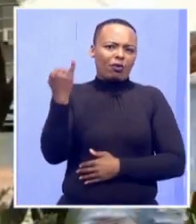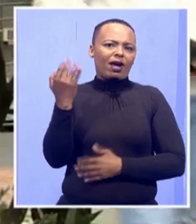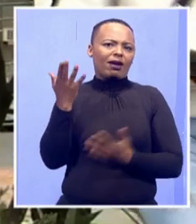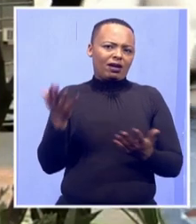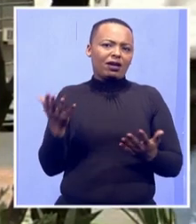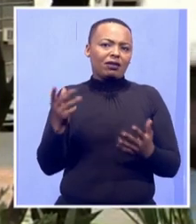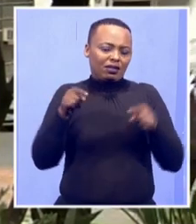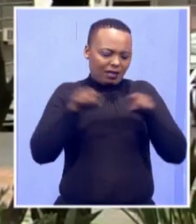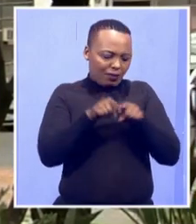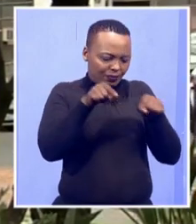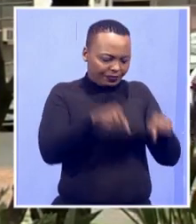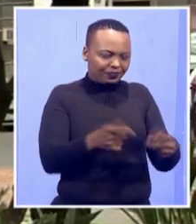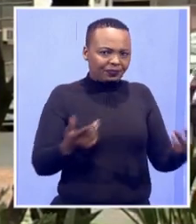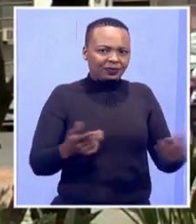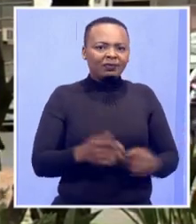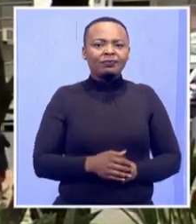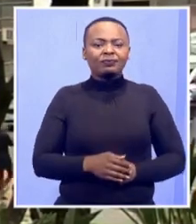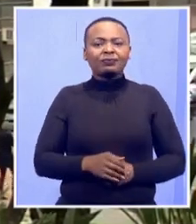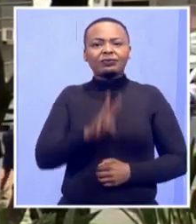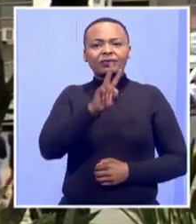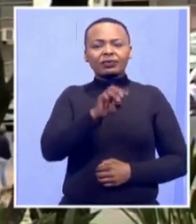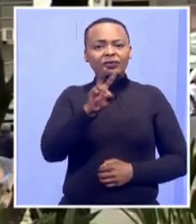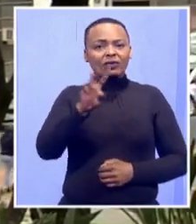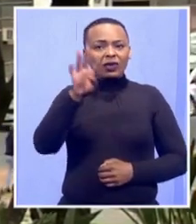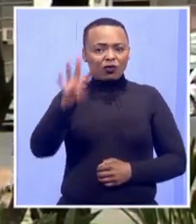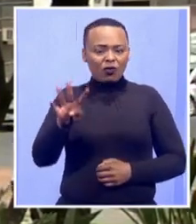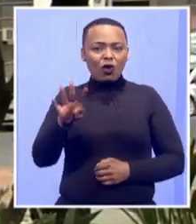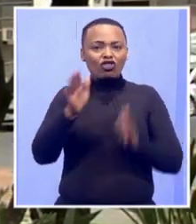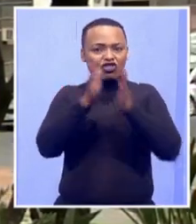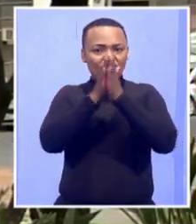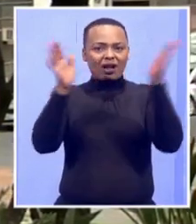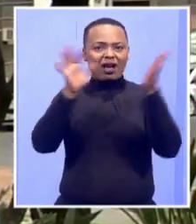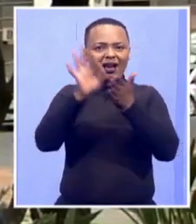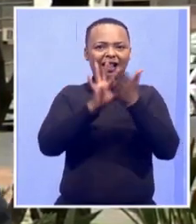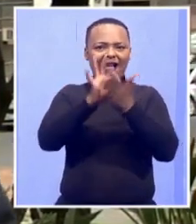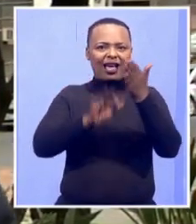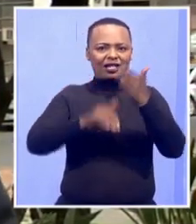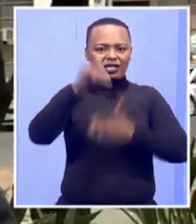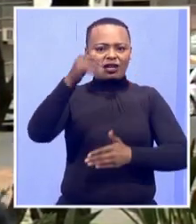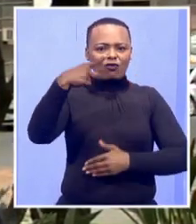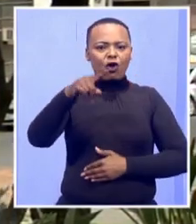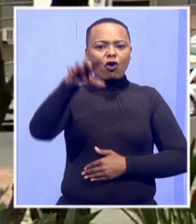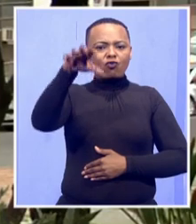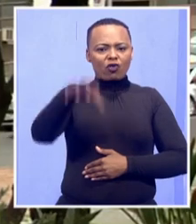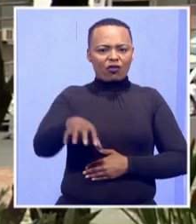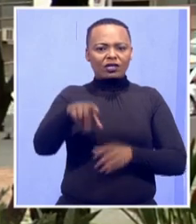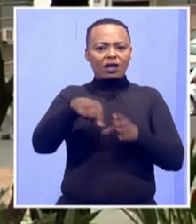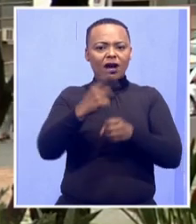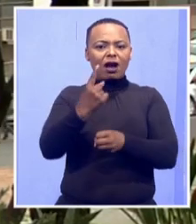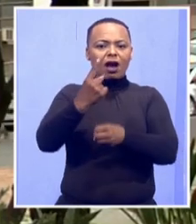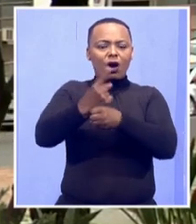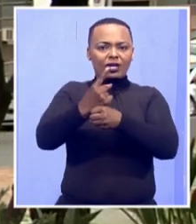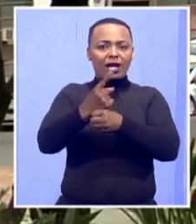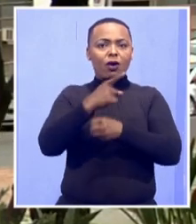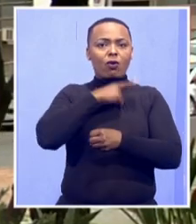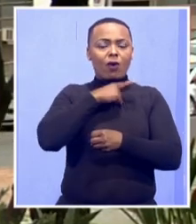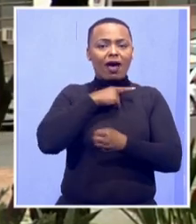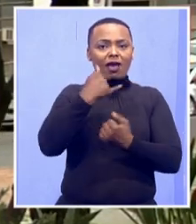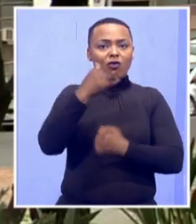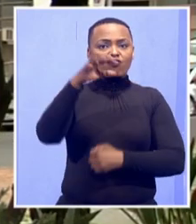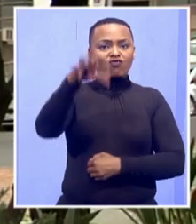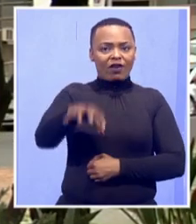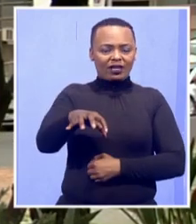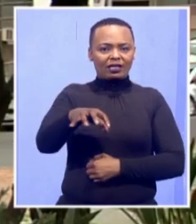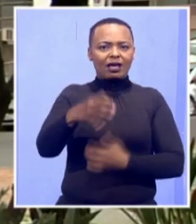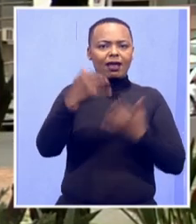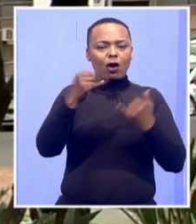going towards the 2024 general election for the province of Gauteng. Okay. And it is pretty clear that the province will definitely be hung